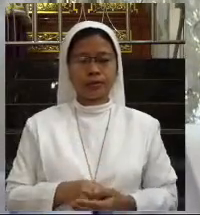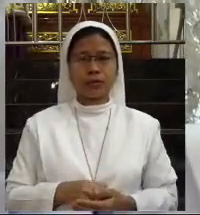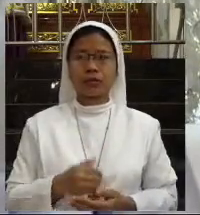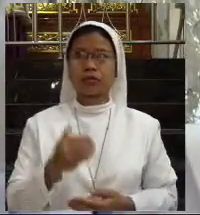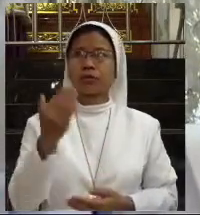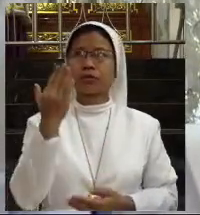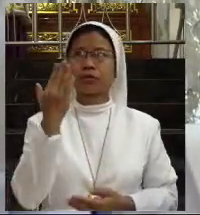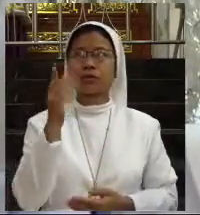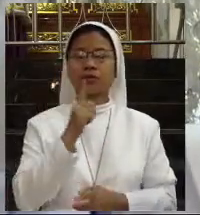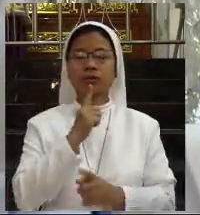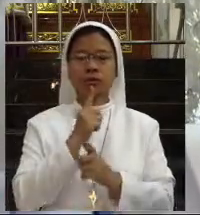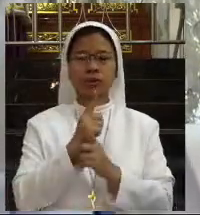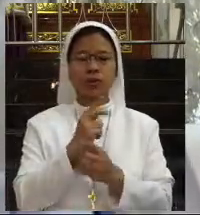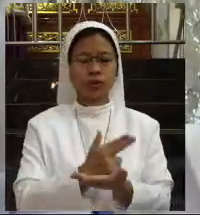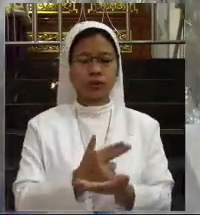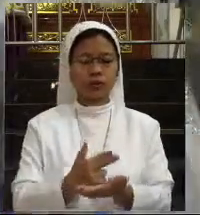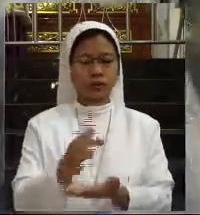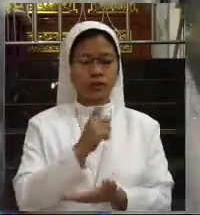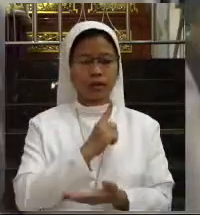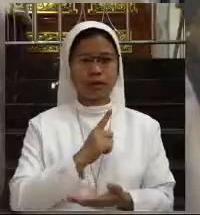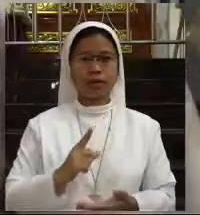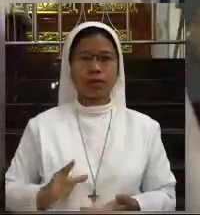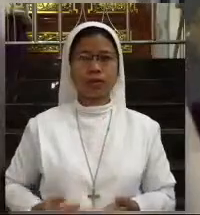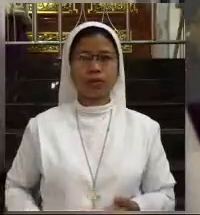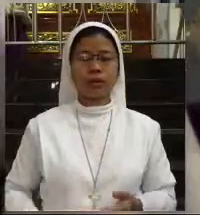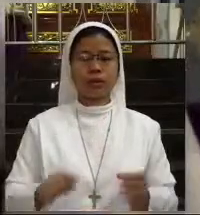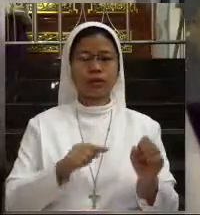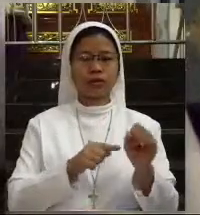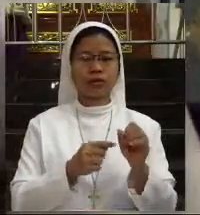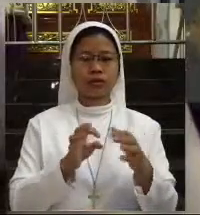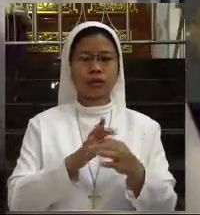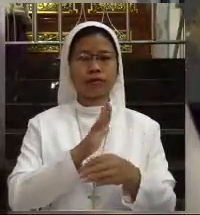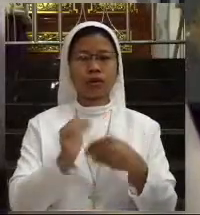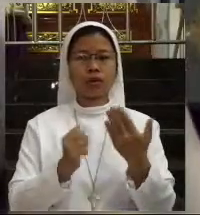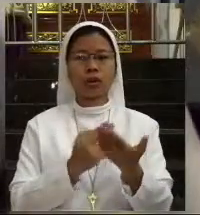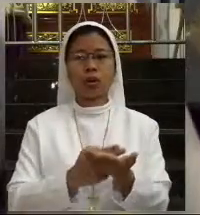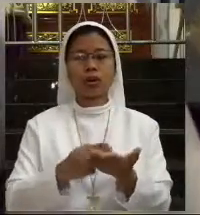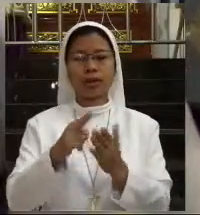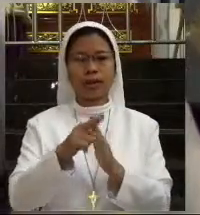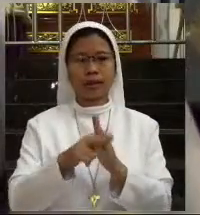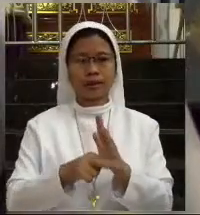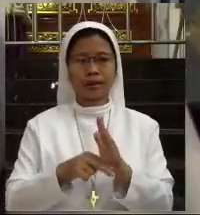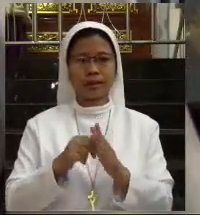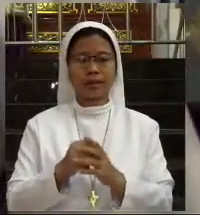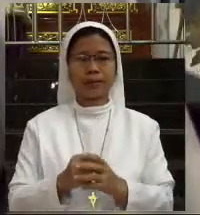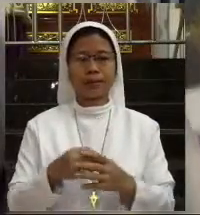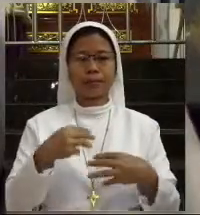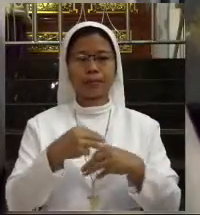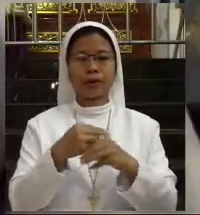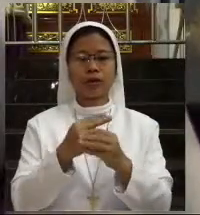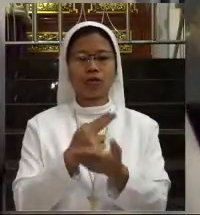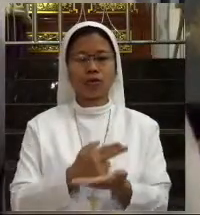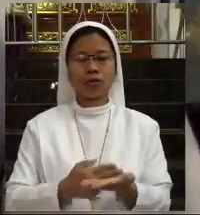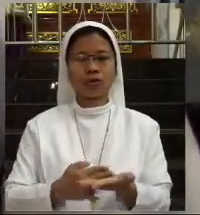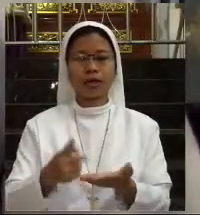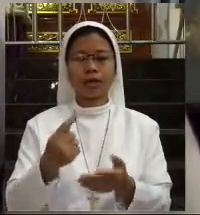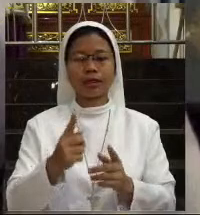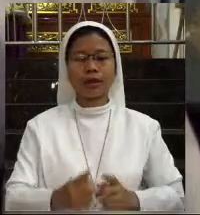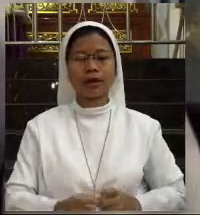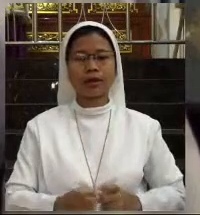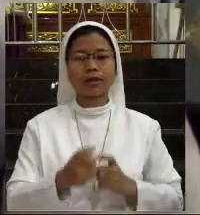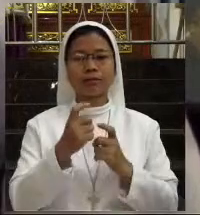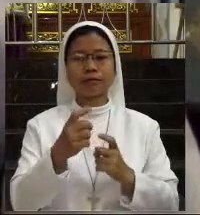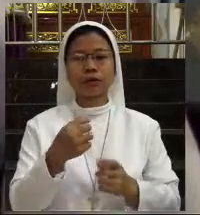You are indeed holy, O Lord, the fount of all holiness. Make holy, therefore, these gifts,